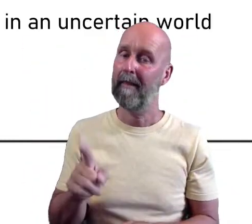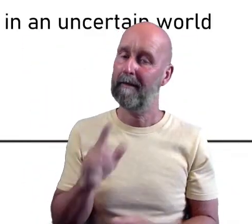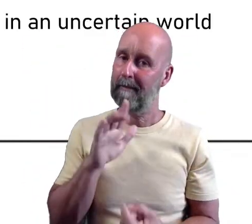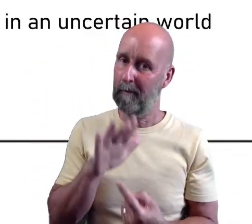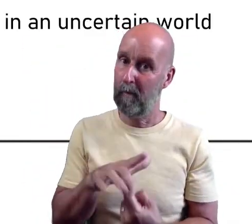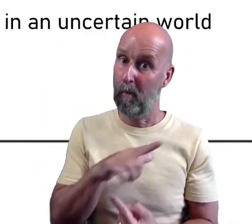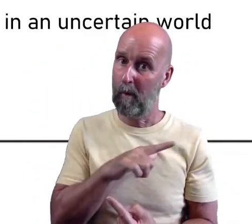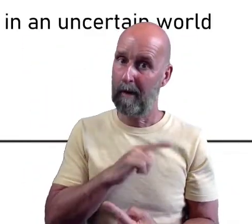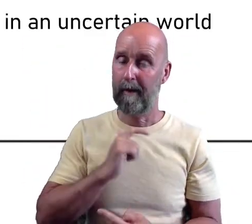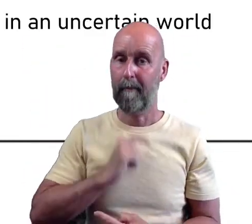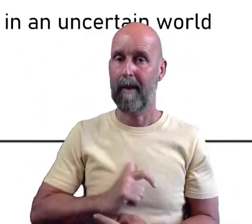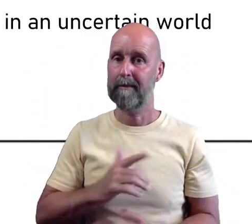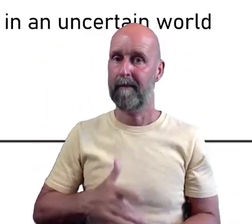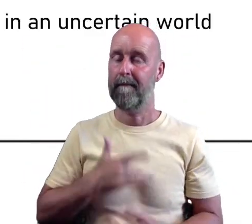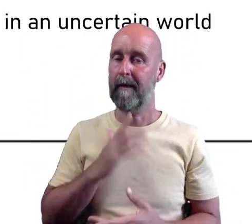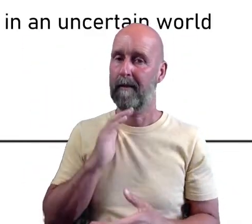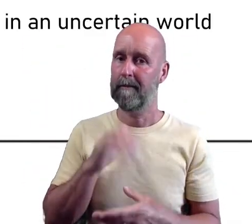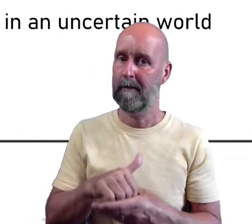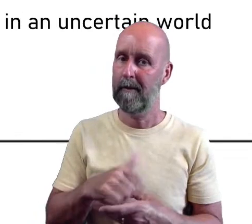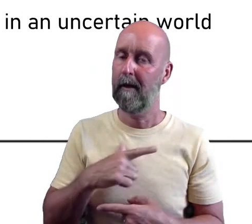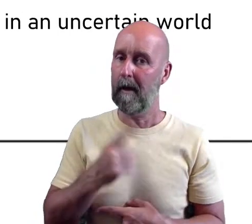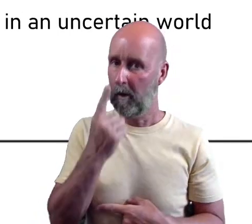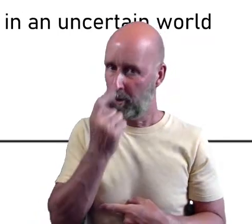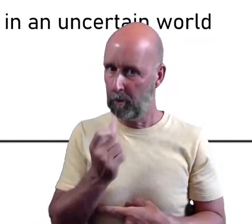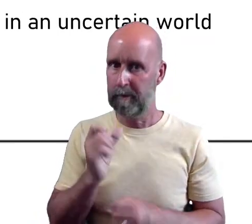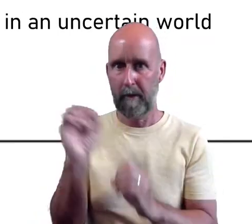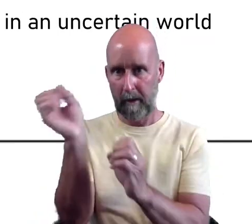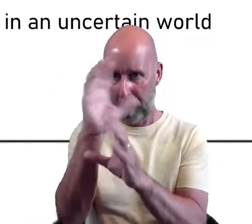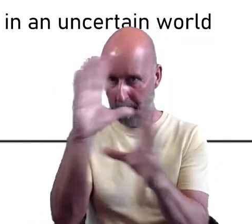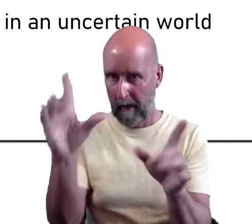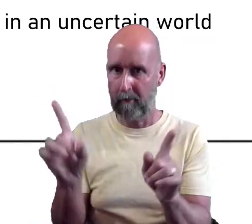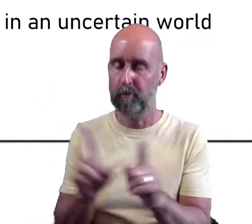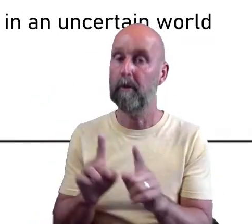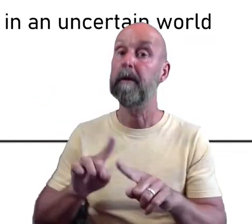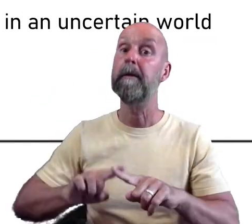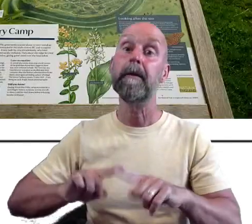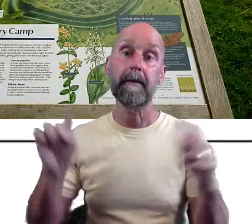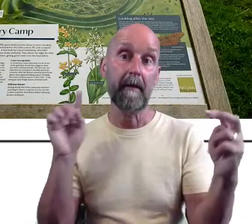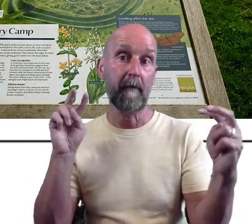of agency, the sense that they could imagine places differently.